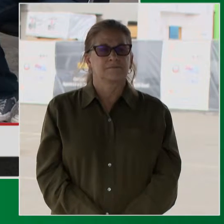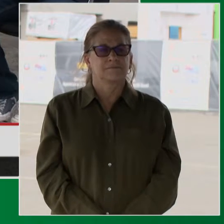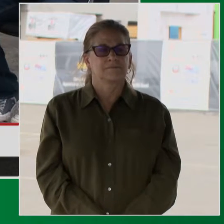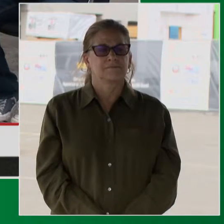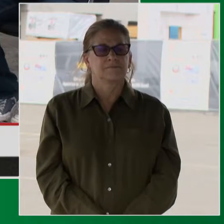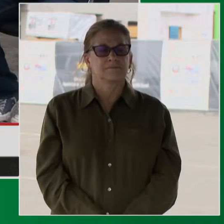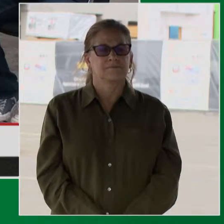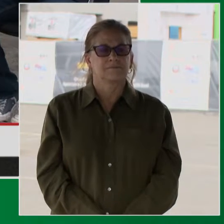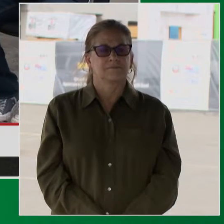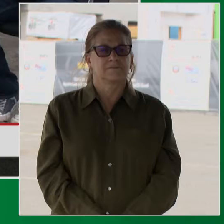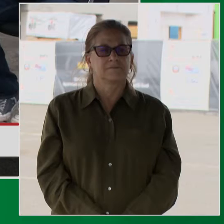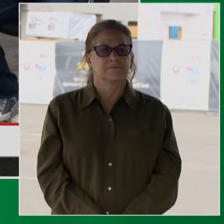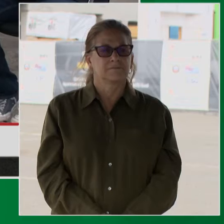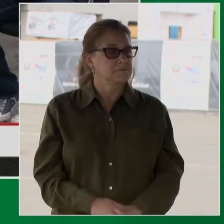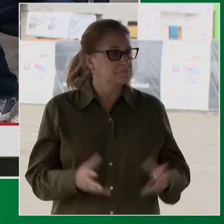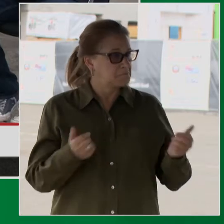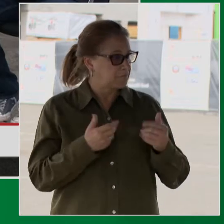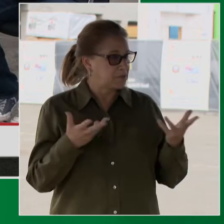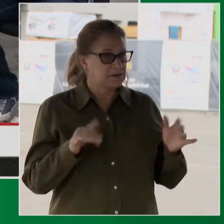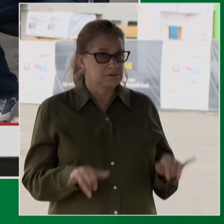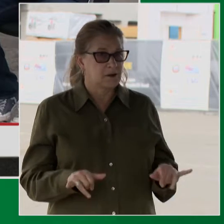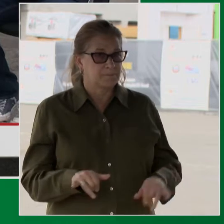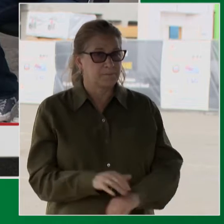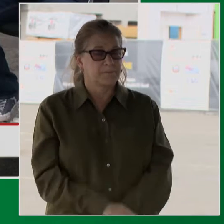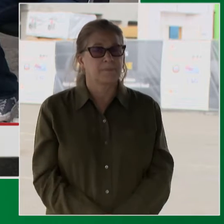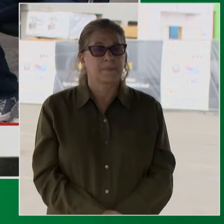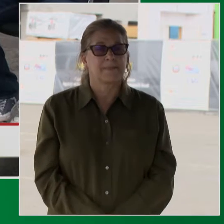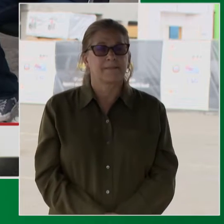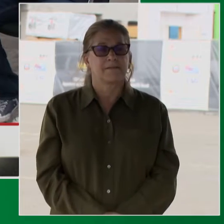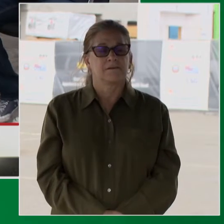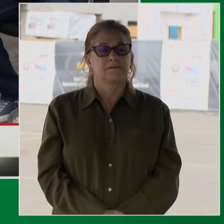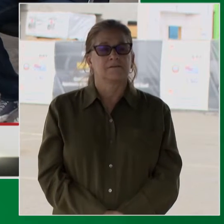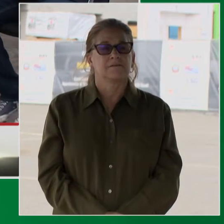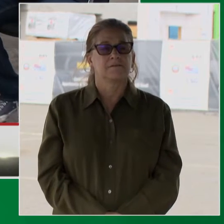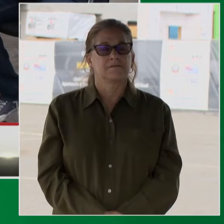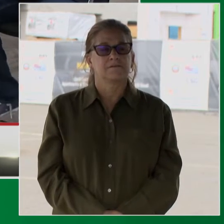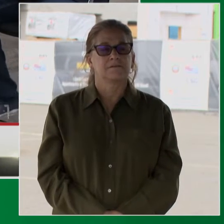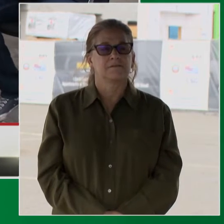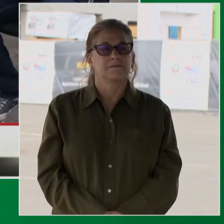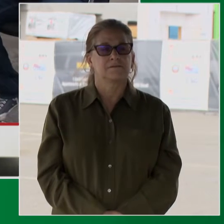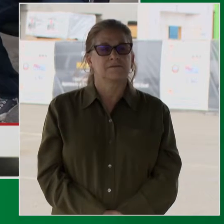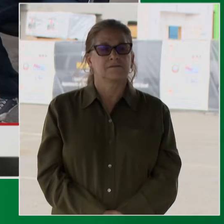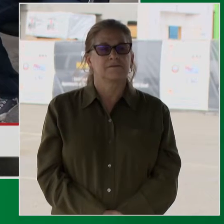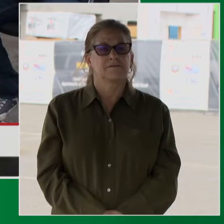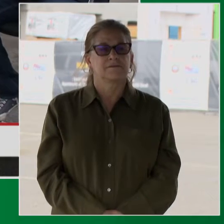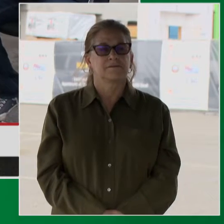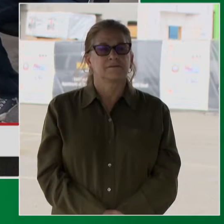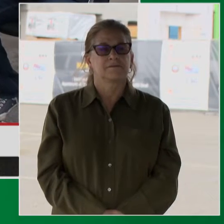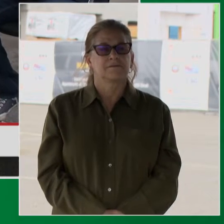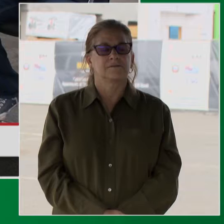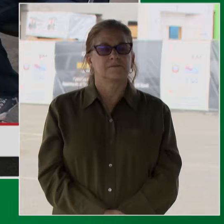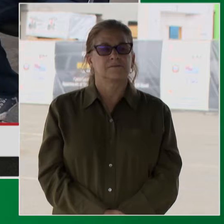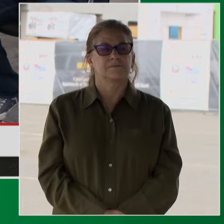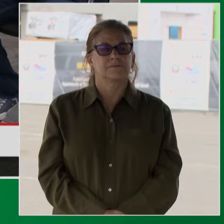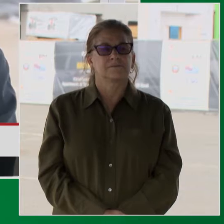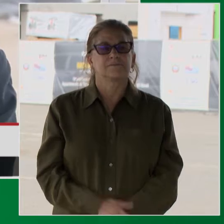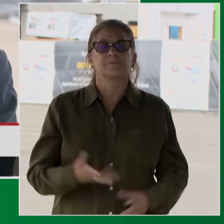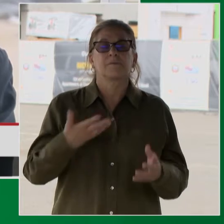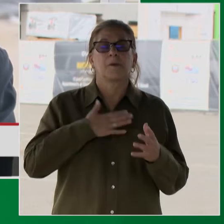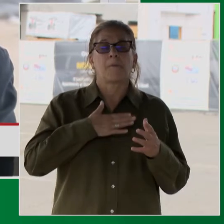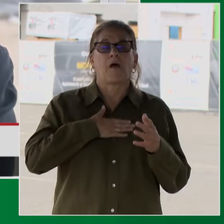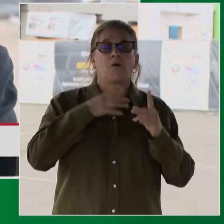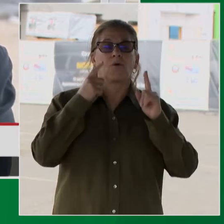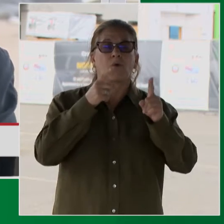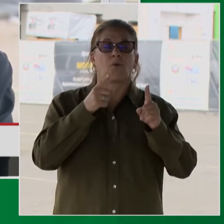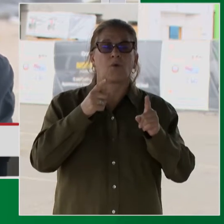the comprehensive plan, or how does that work? So the comprehensive plan just sets out the goals and the framework under which our land use